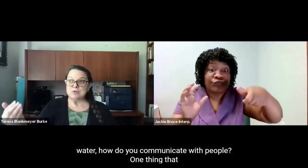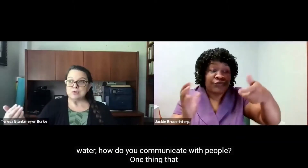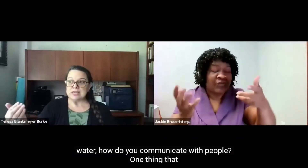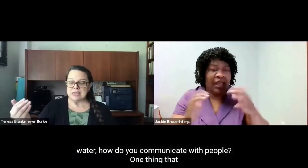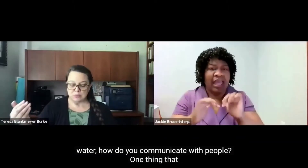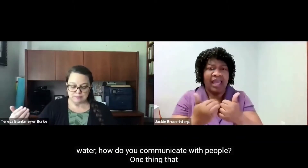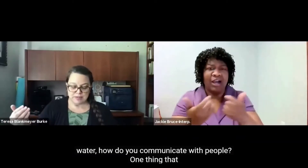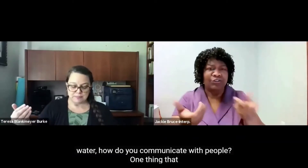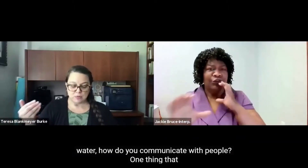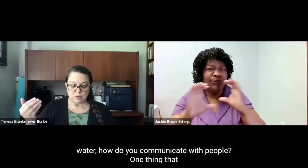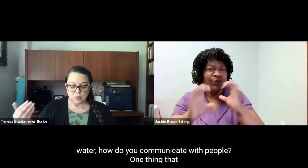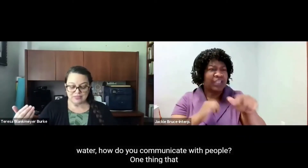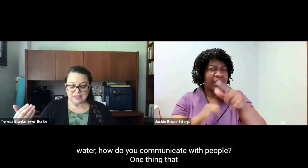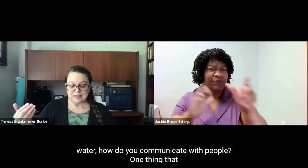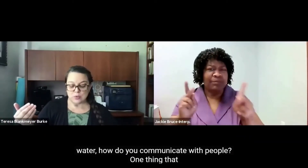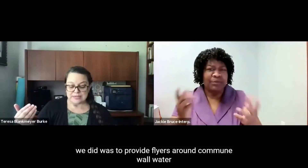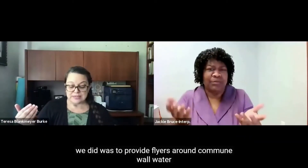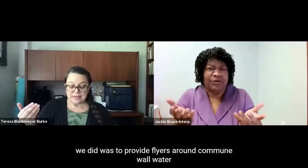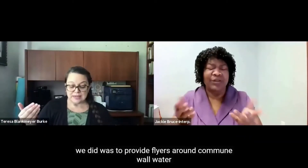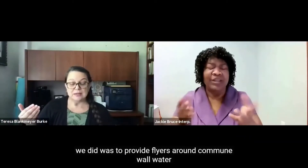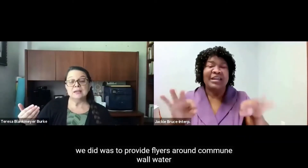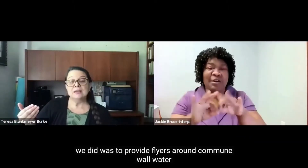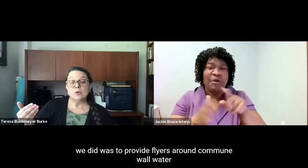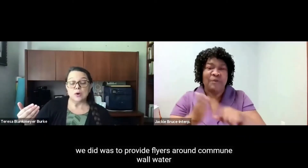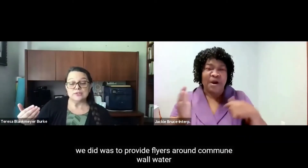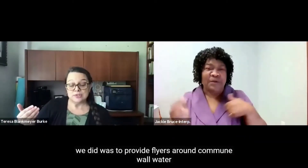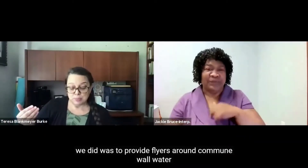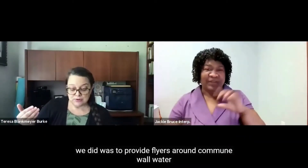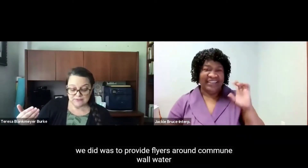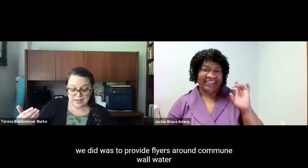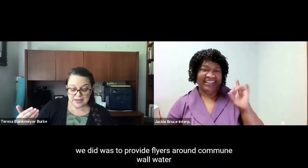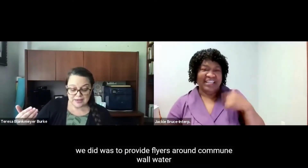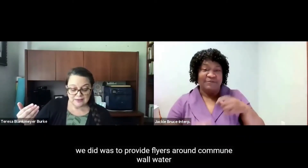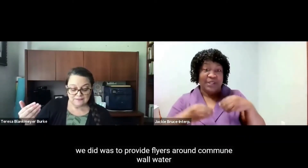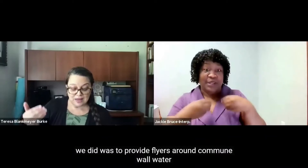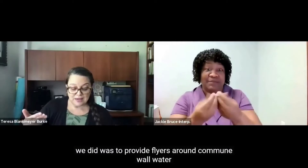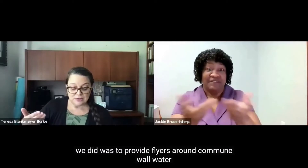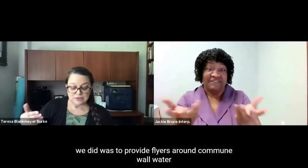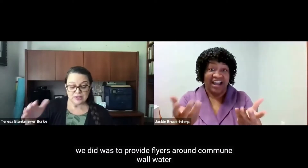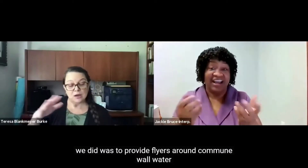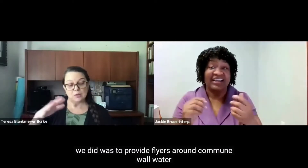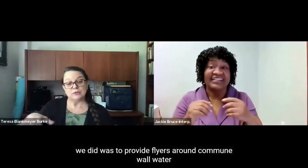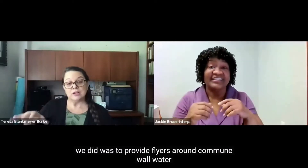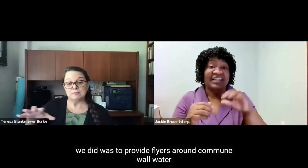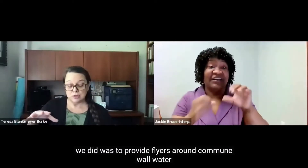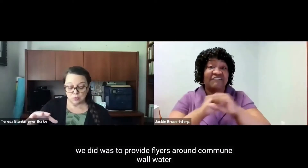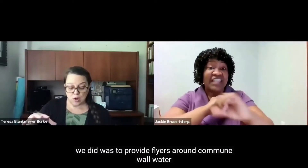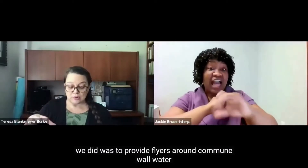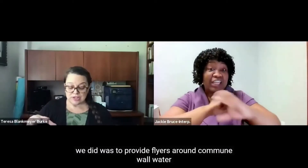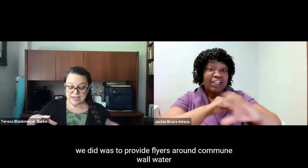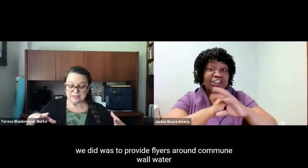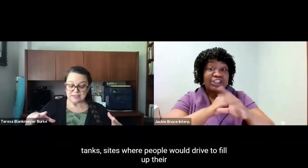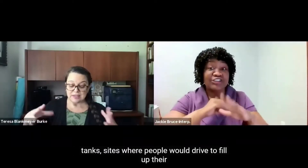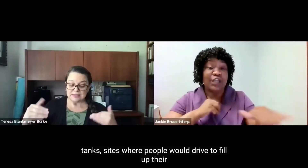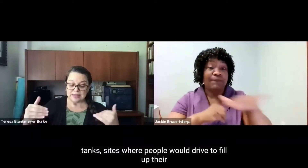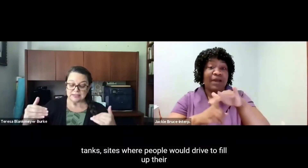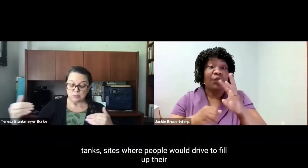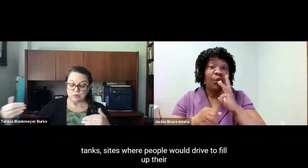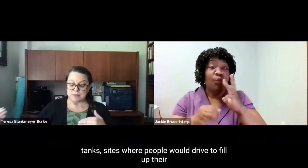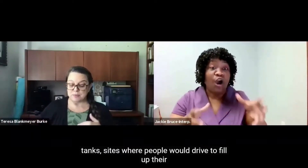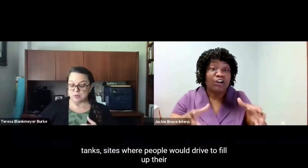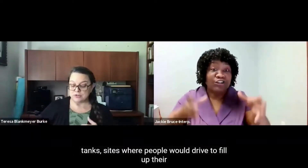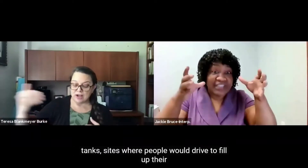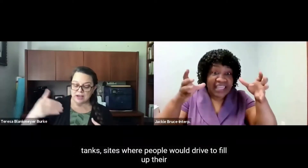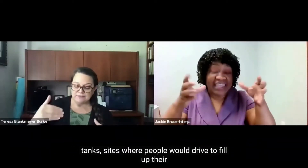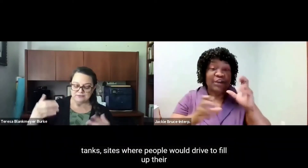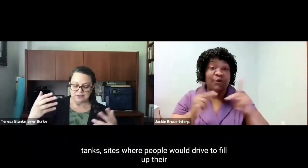you communicate with people? Well, one thing that we did was to provide flyers around communal water tanks sites